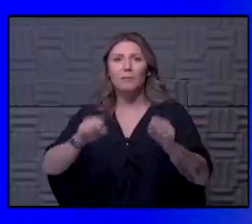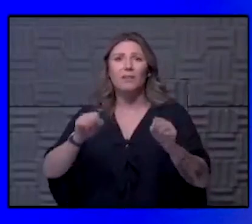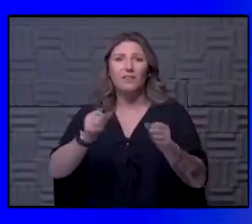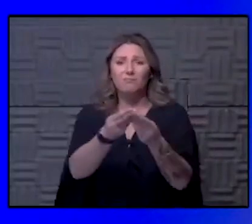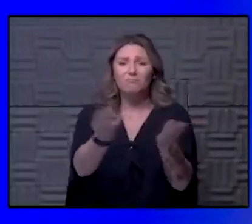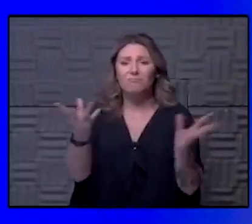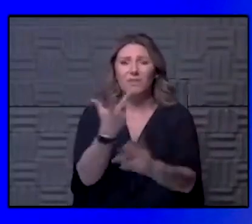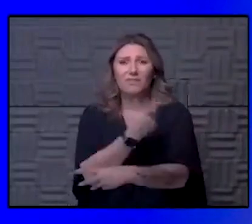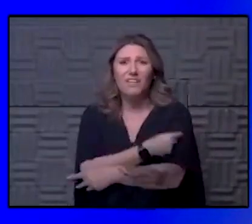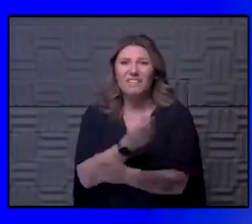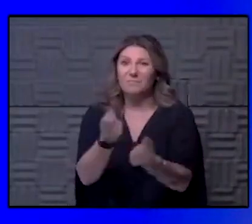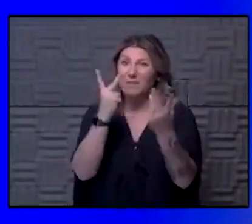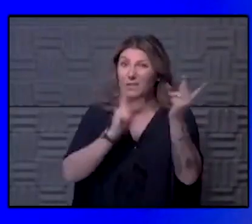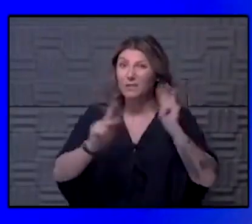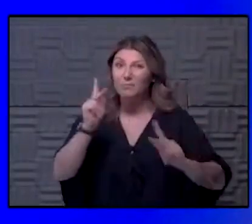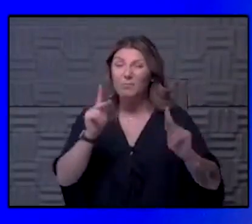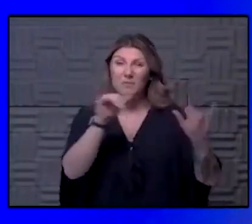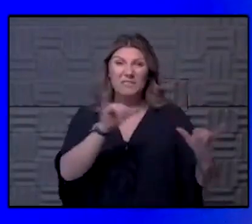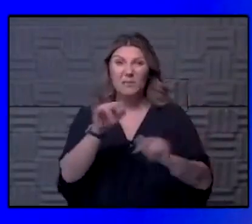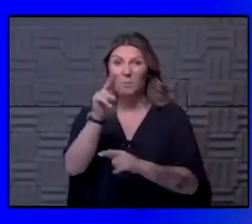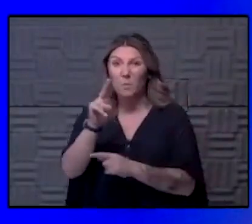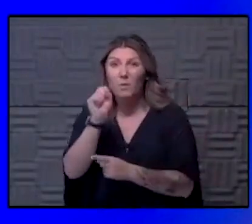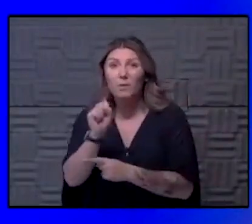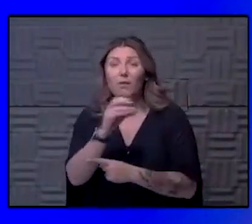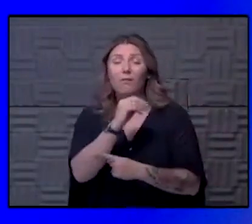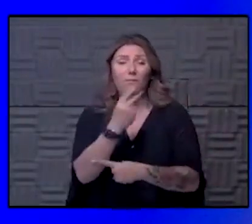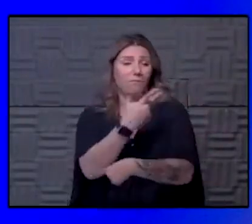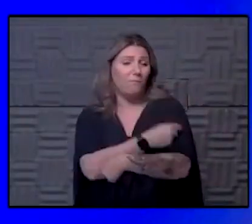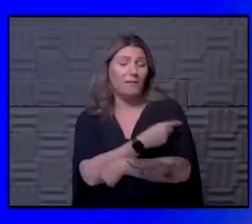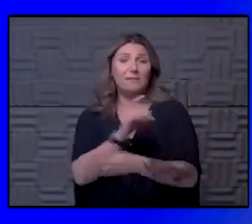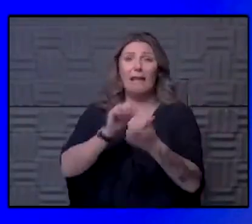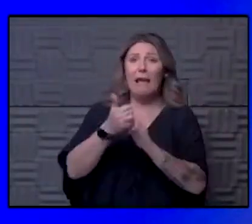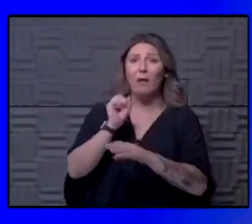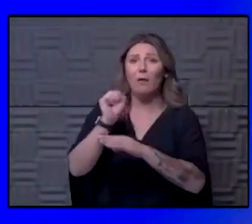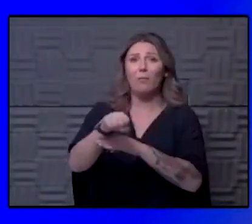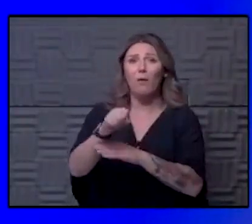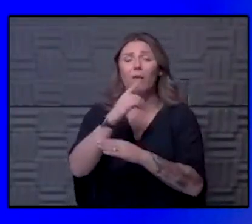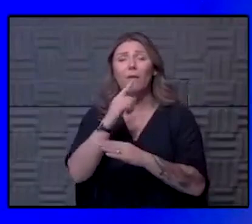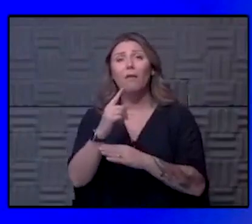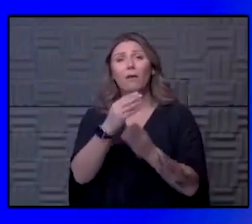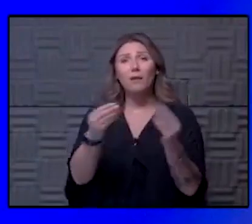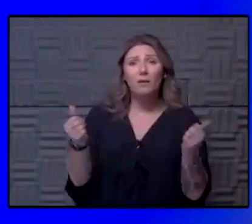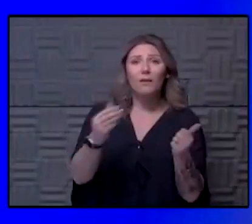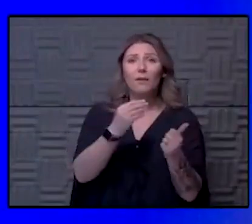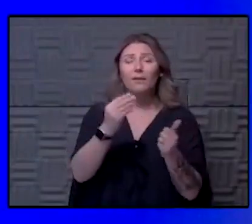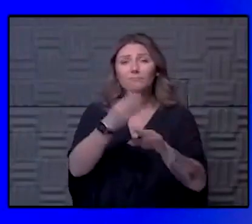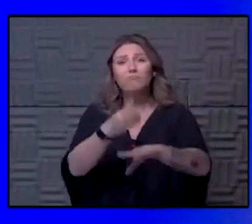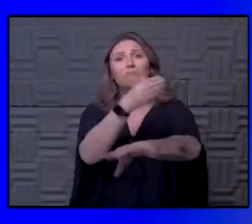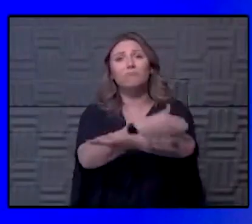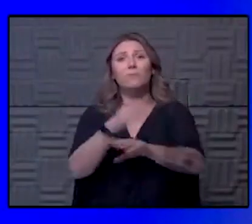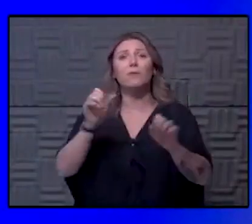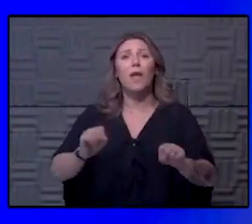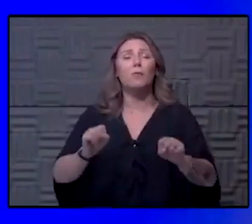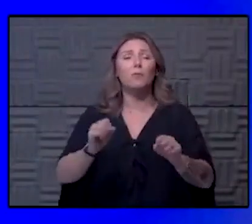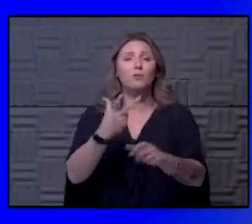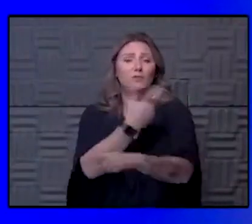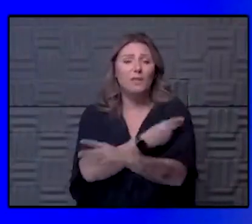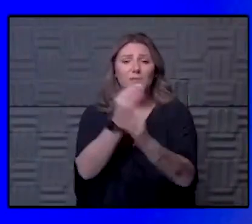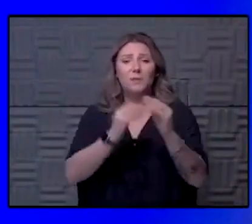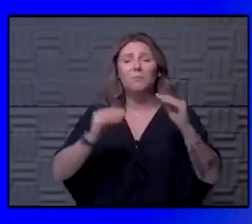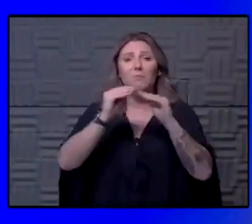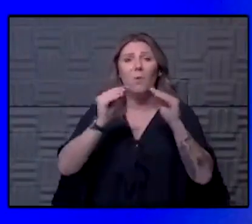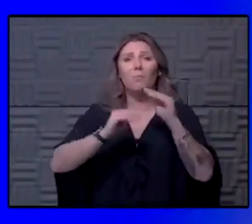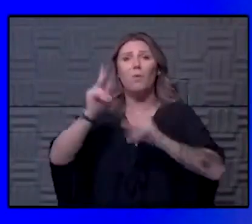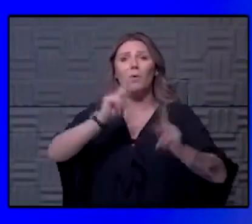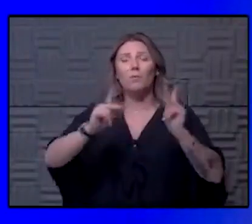get the vaccine to as many people as we have. Vaccinations are the way out of it, and it is getting better, and we are able to vaccinate more and more people